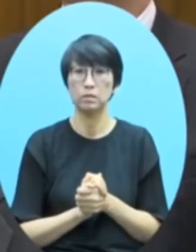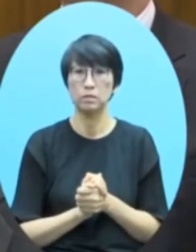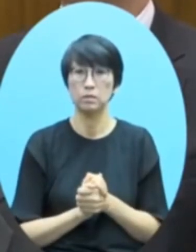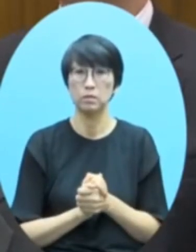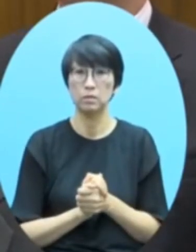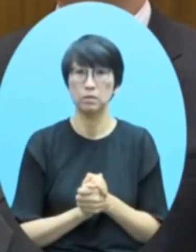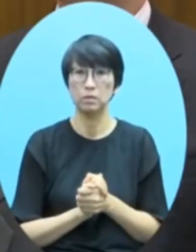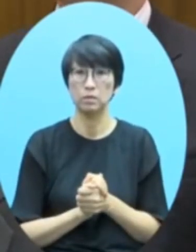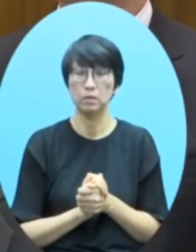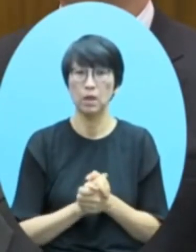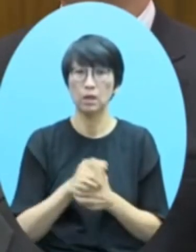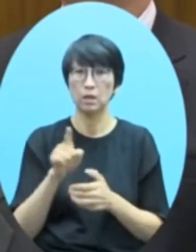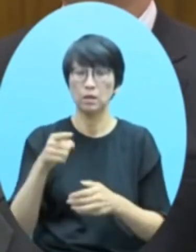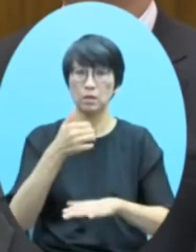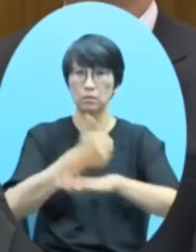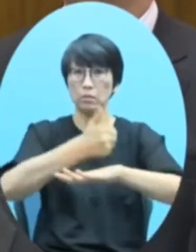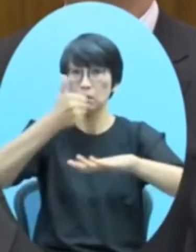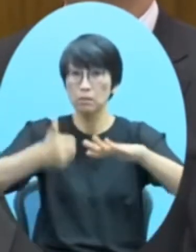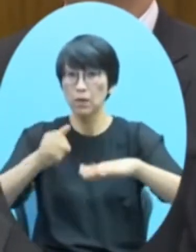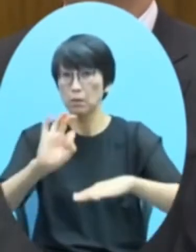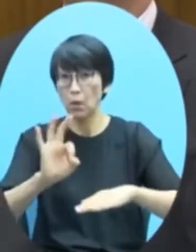why have you not resigned?